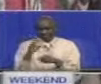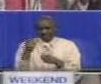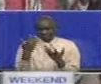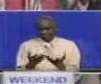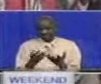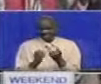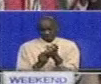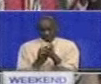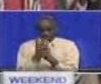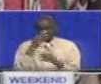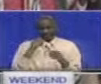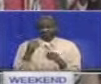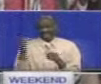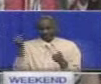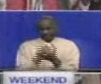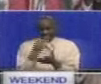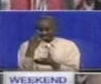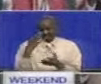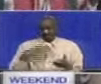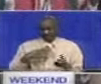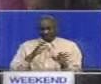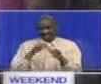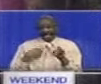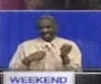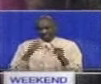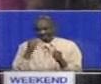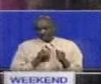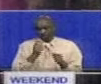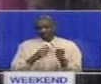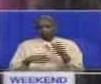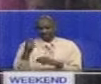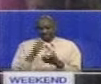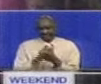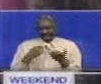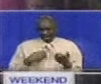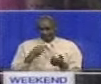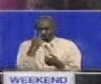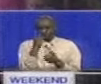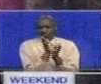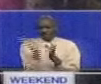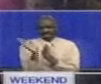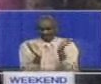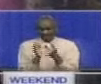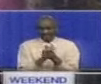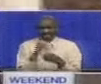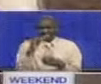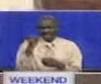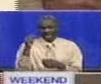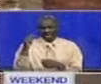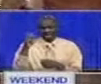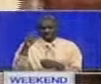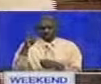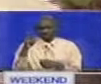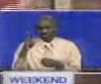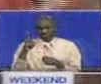grew, he employed three more tailors and a sales girl. Dimple now has two branches at the Diamond Plaza and says the business